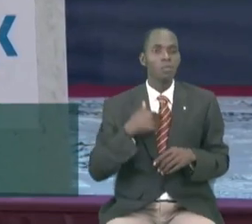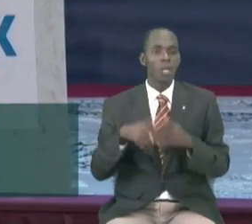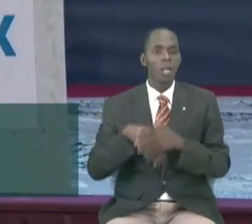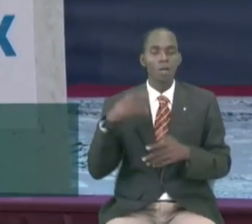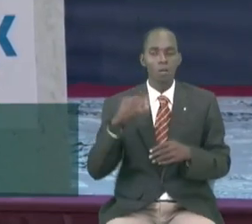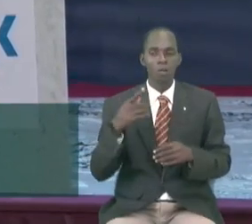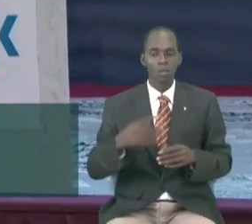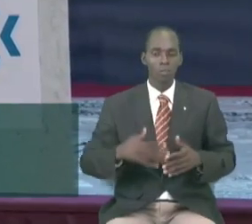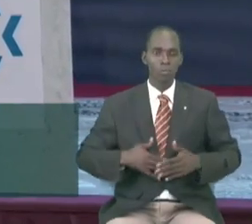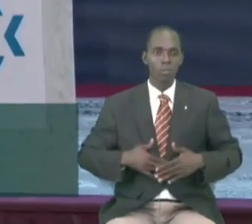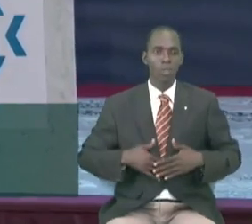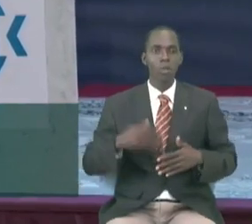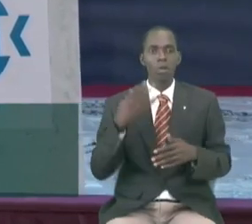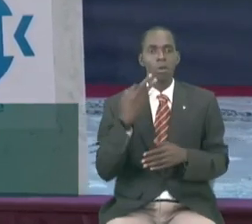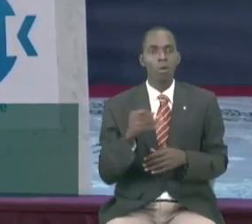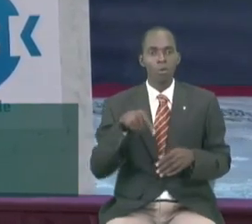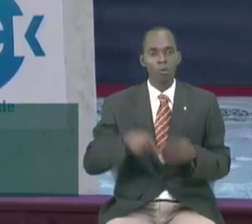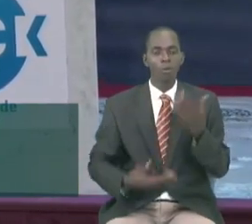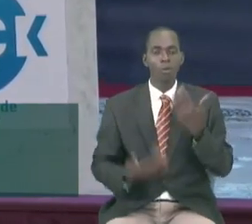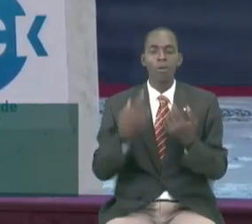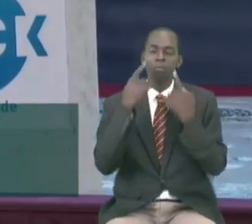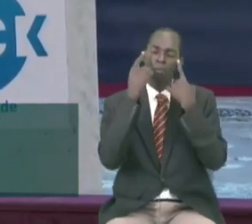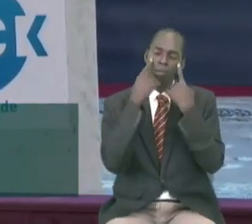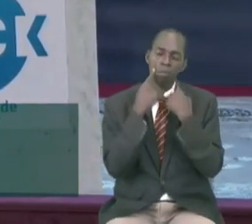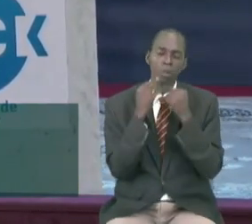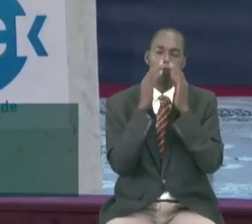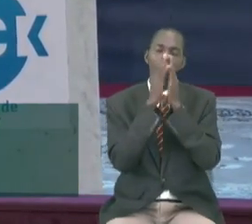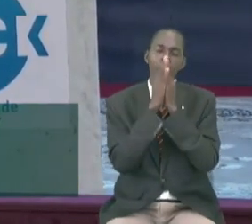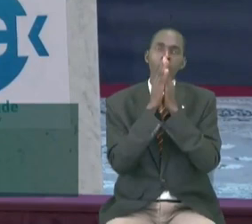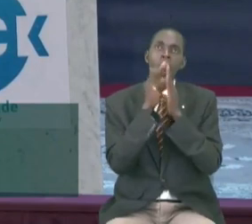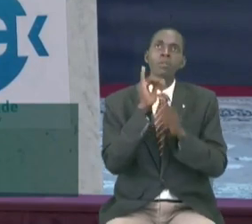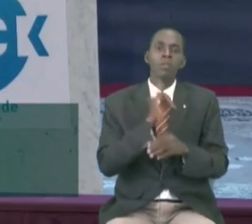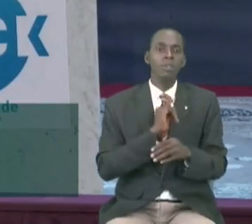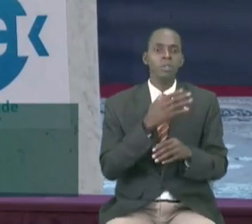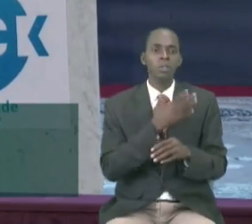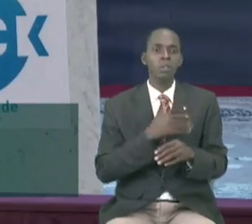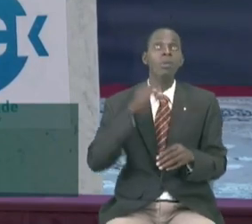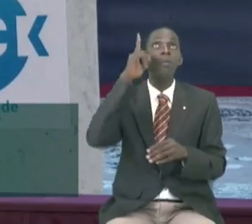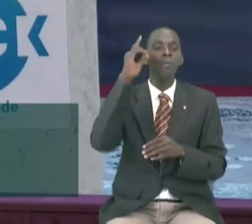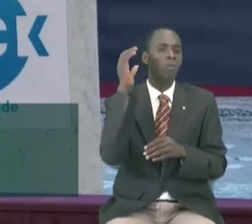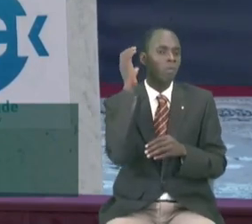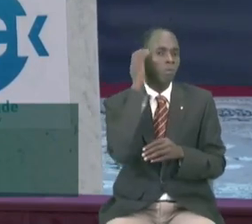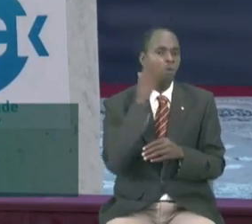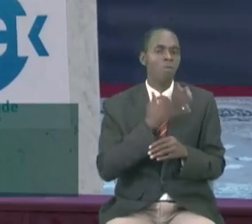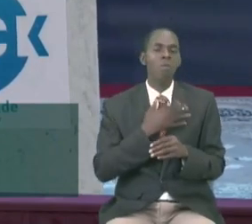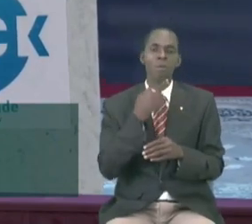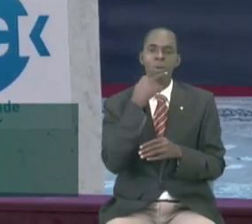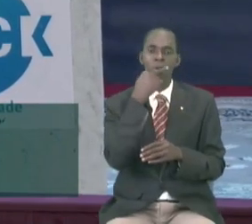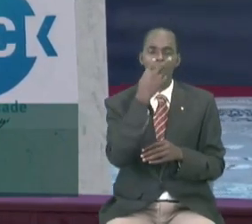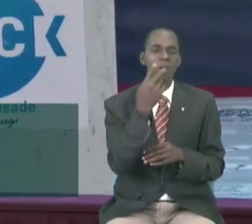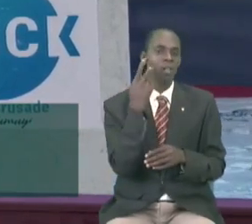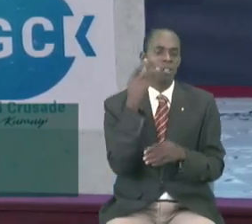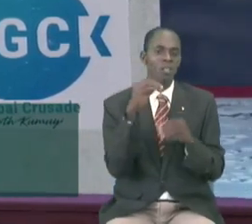We're looking at three things here. Number one, praying in times of affliction. What else can we